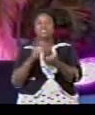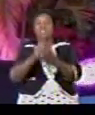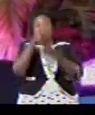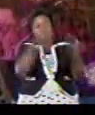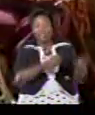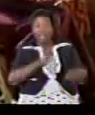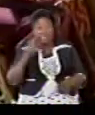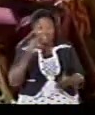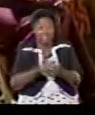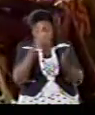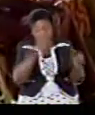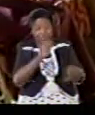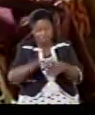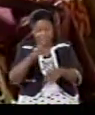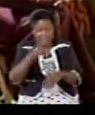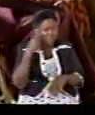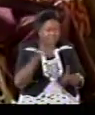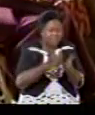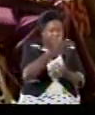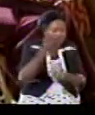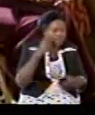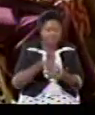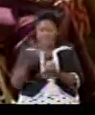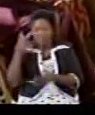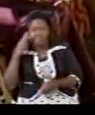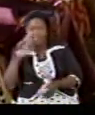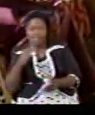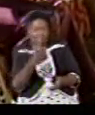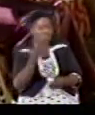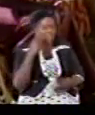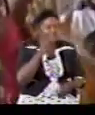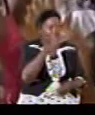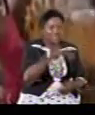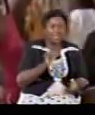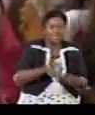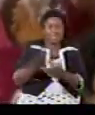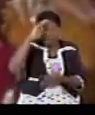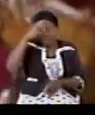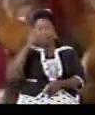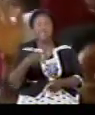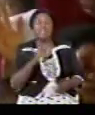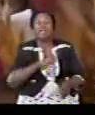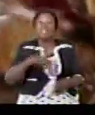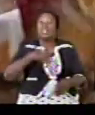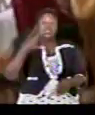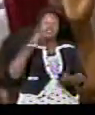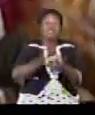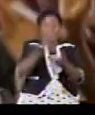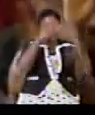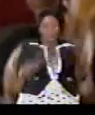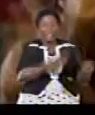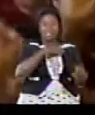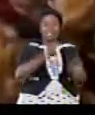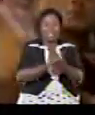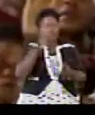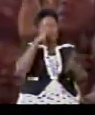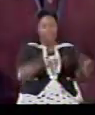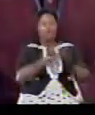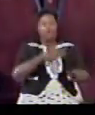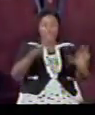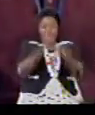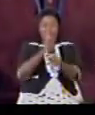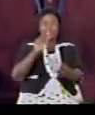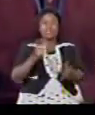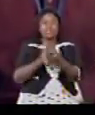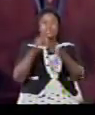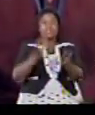faith on you there. Look at him there. Look at him there. Look at her there. I see that faith, and that faith will get the miracle